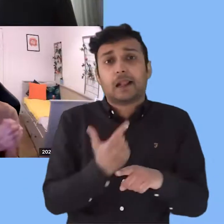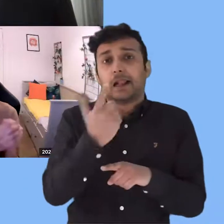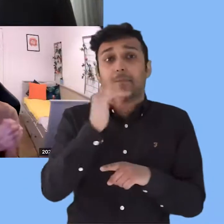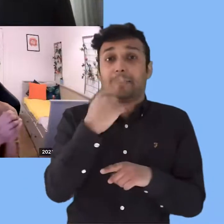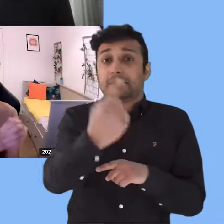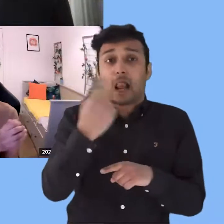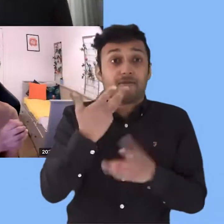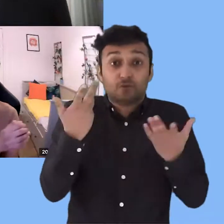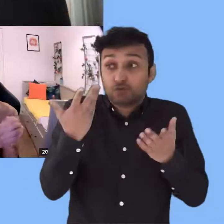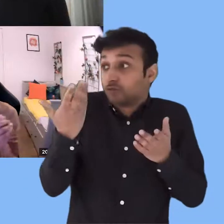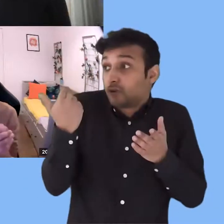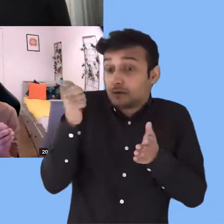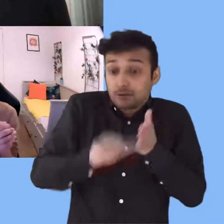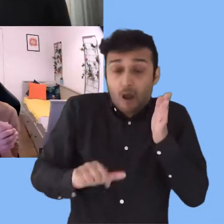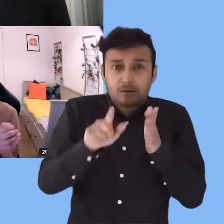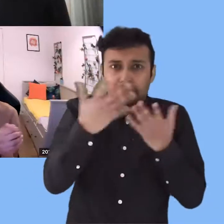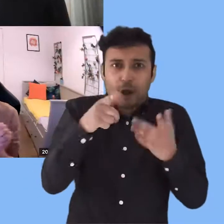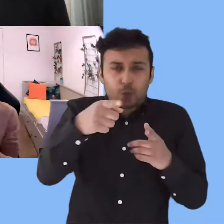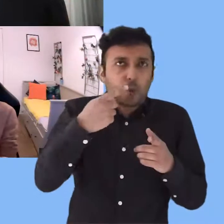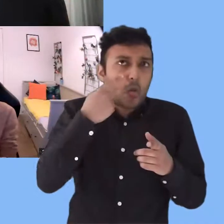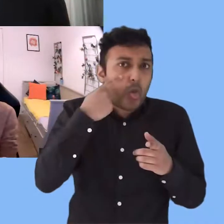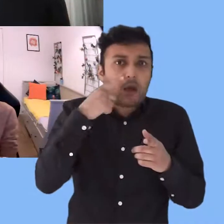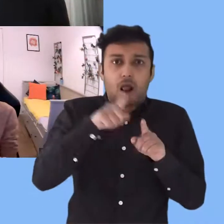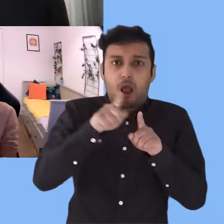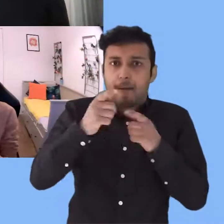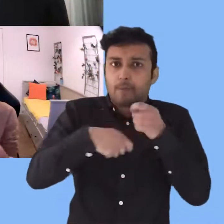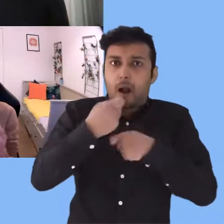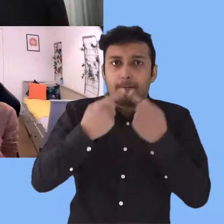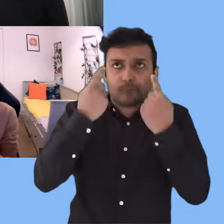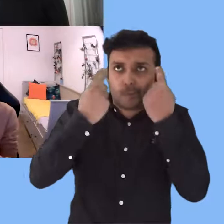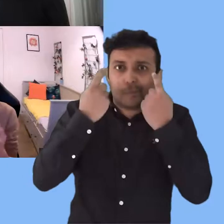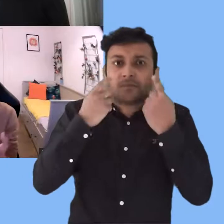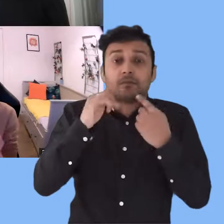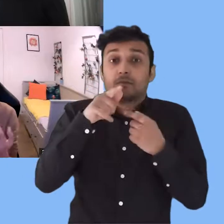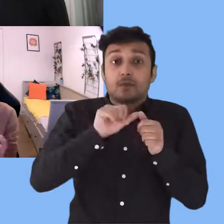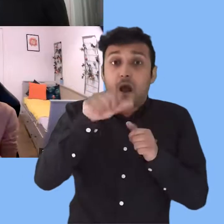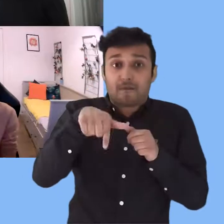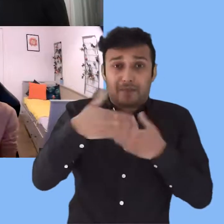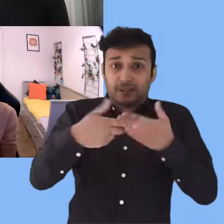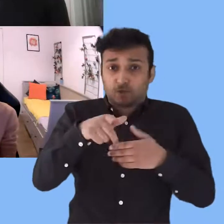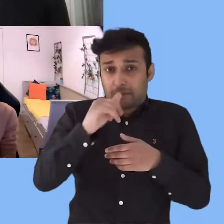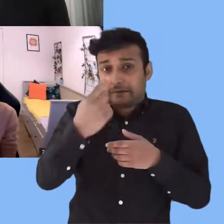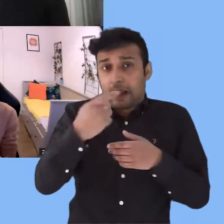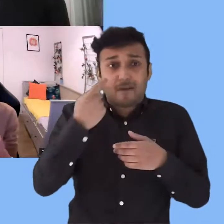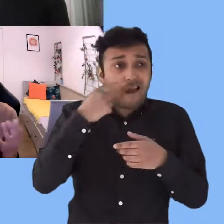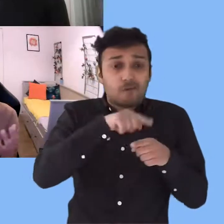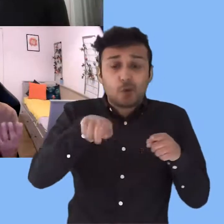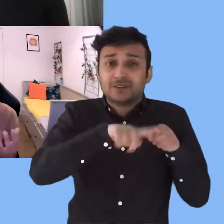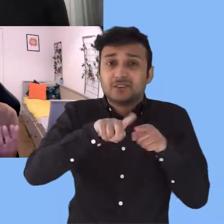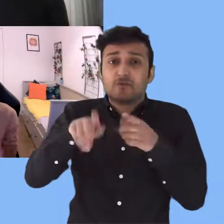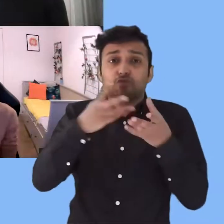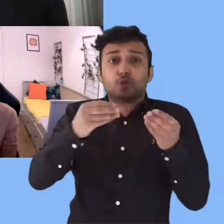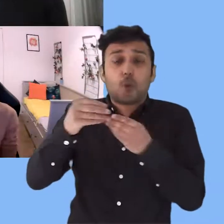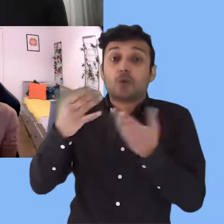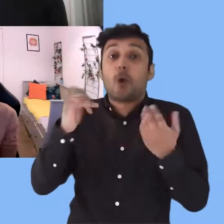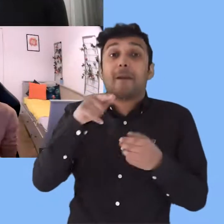some of the resources in your own time after this session, or whether a little bit further along and you've done some reading and you feel confident to have those conversations. We're going to keep getting